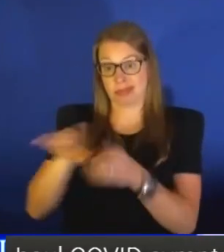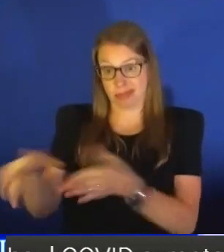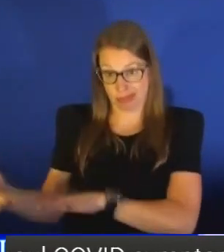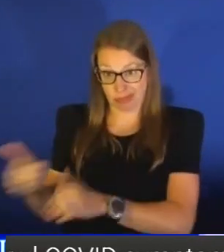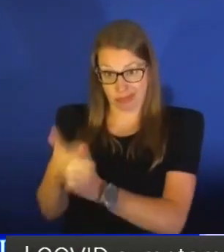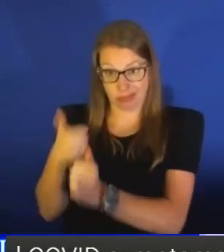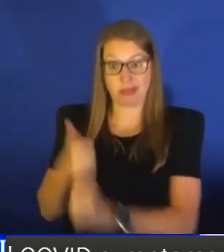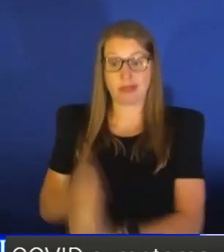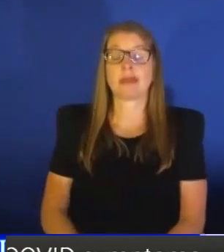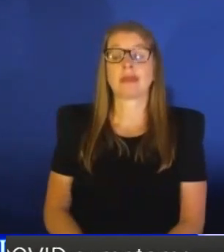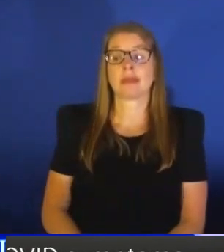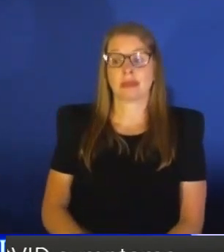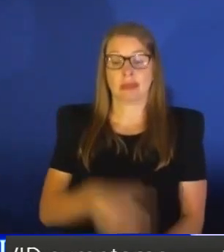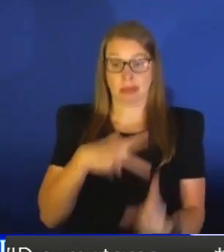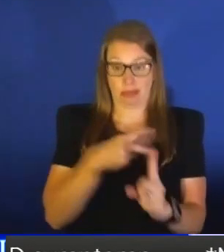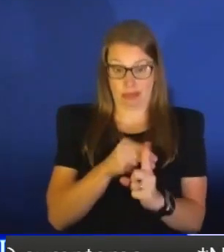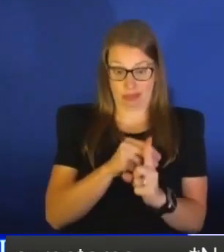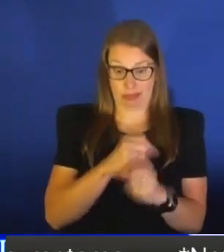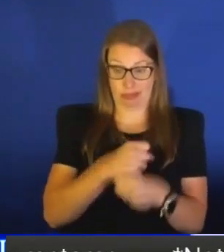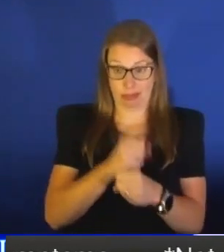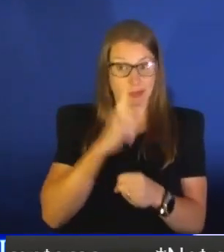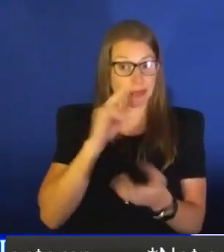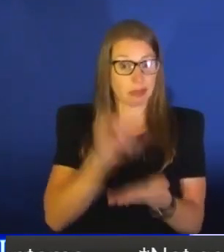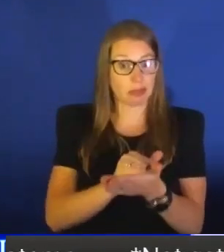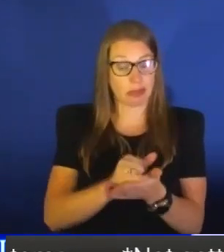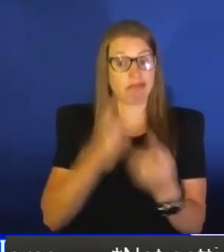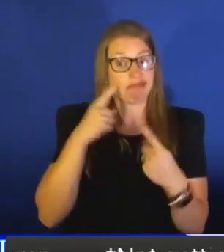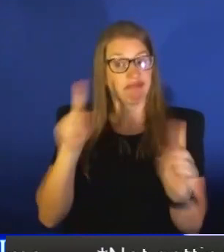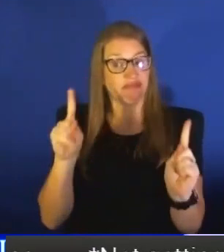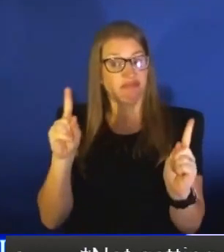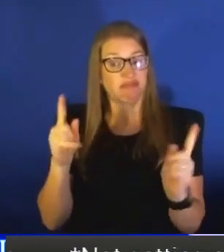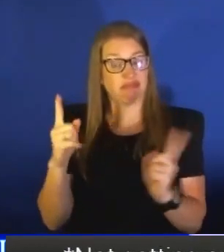They continue to do that very well, so it remains